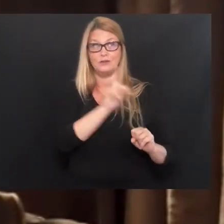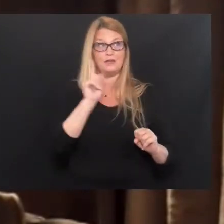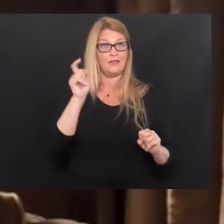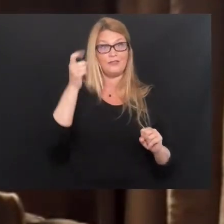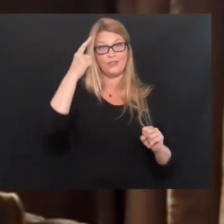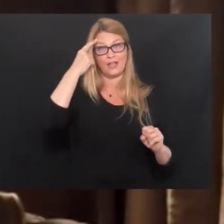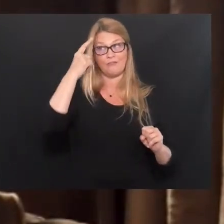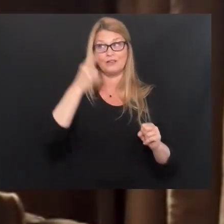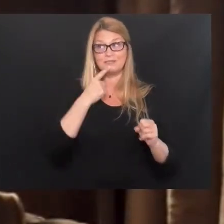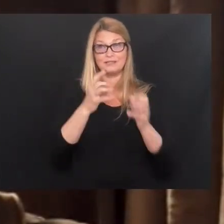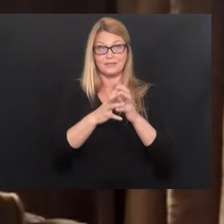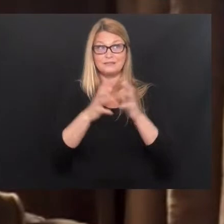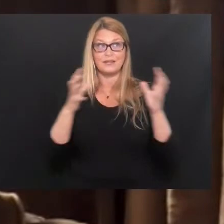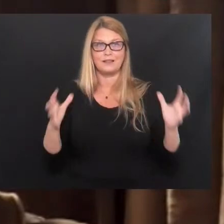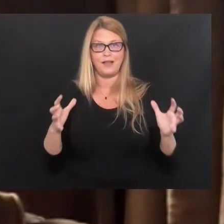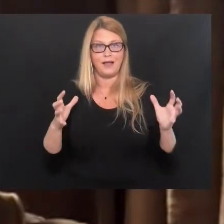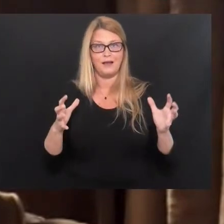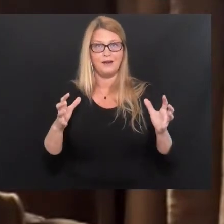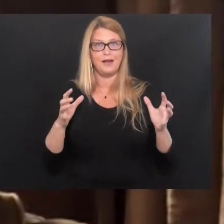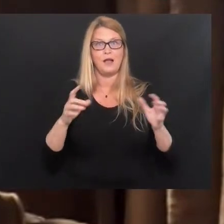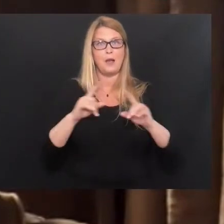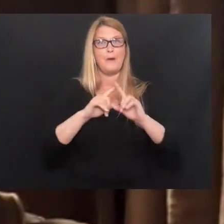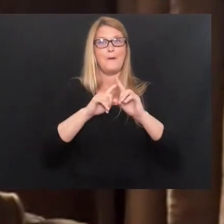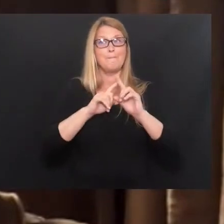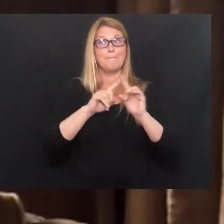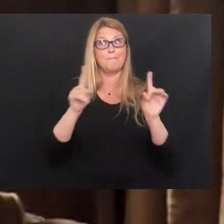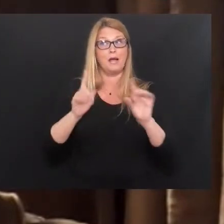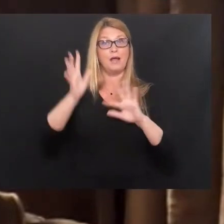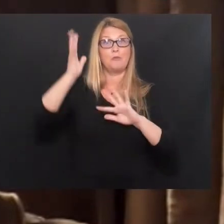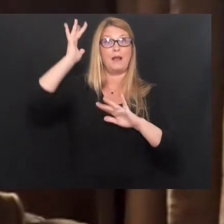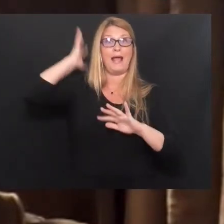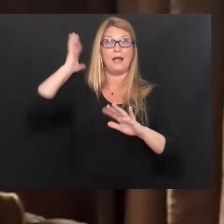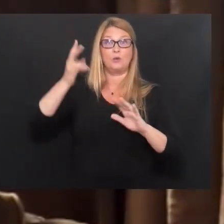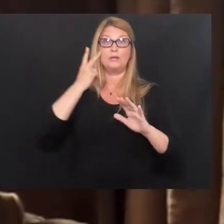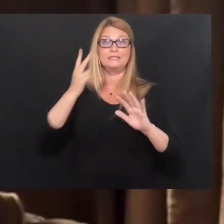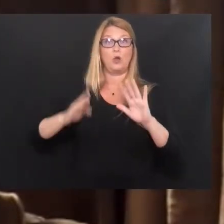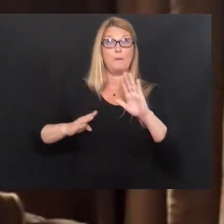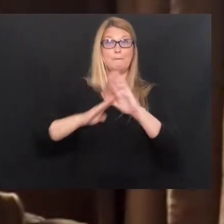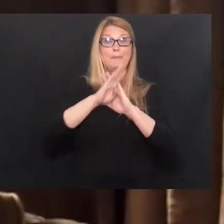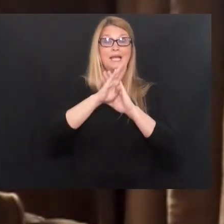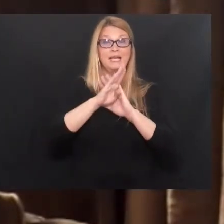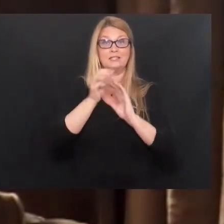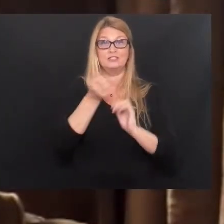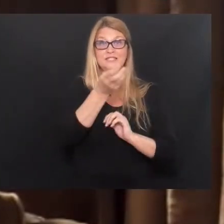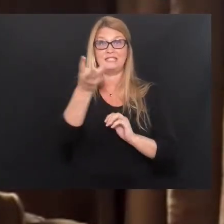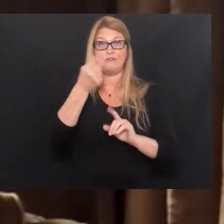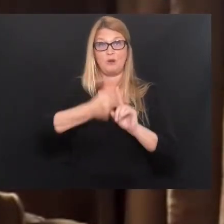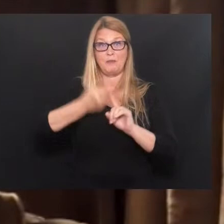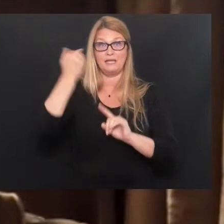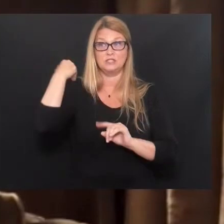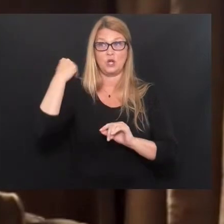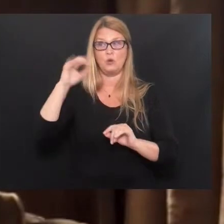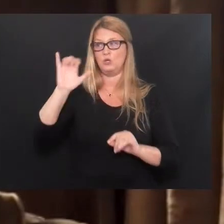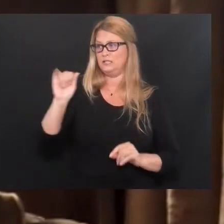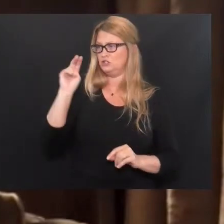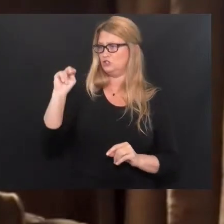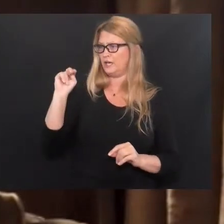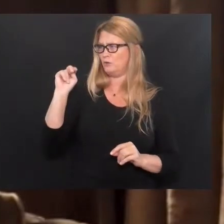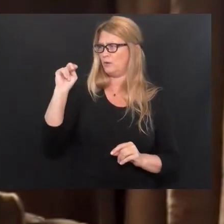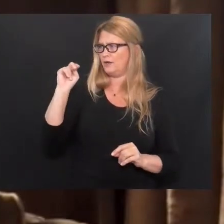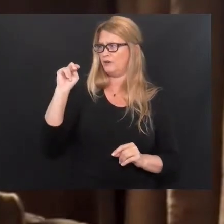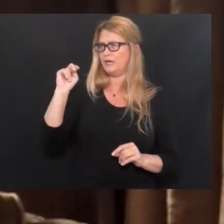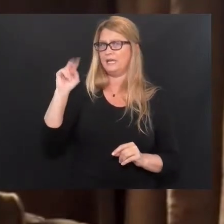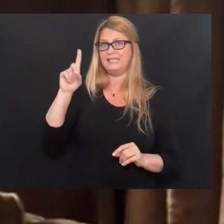is a lot, but relative to the peak that we saw several months ago in January